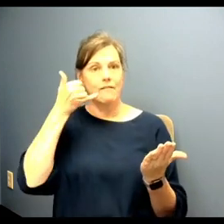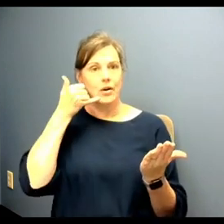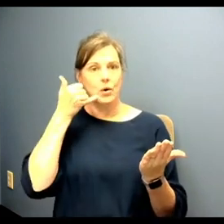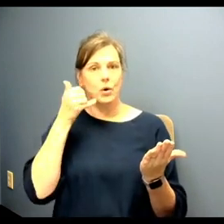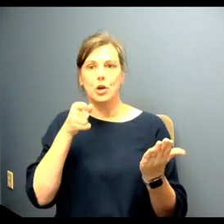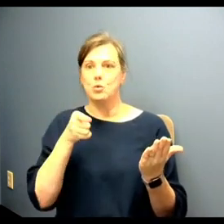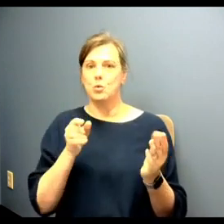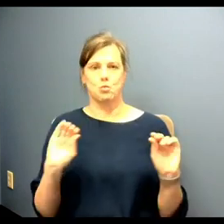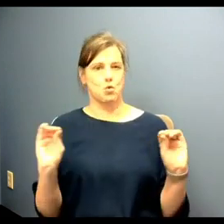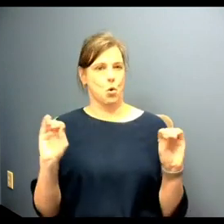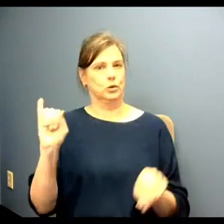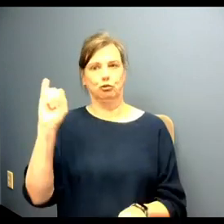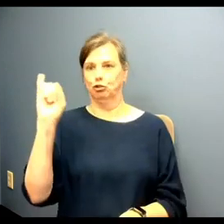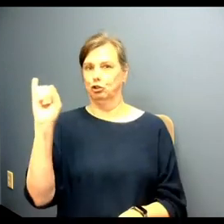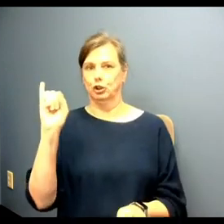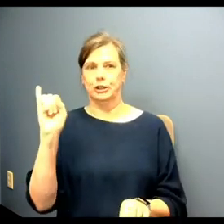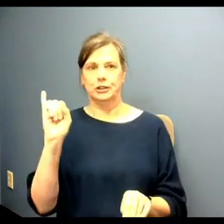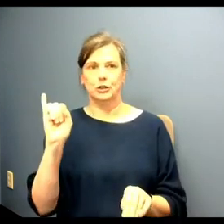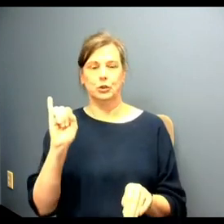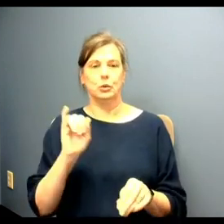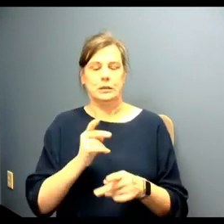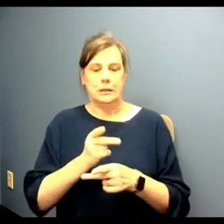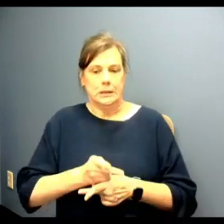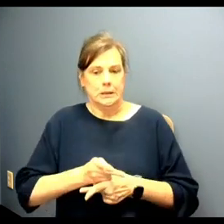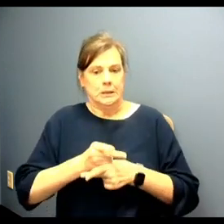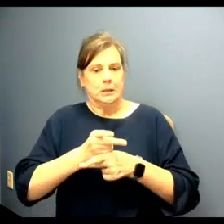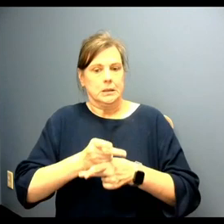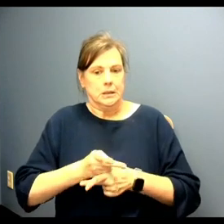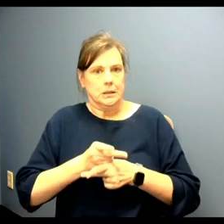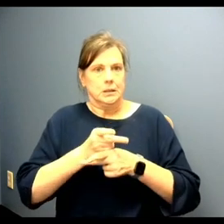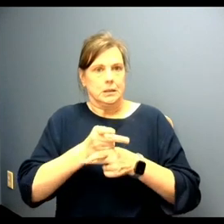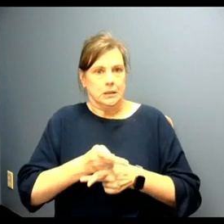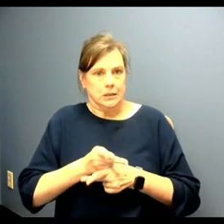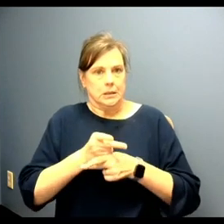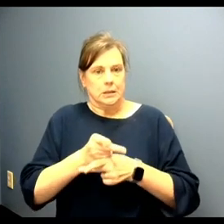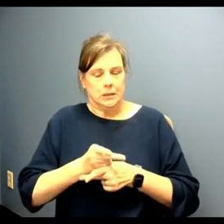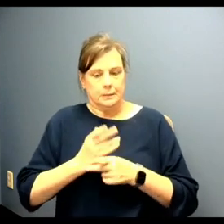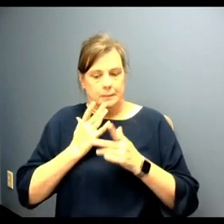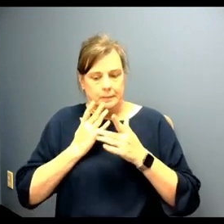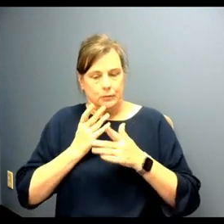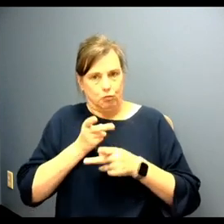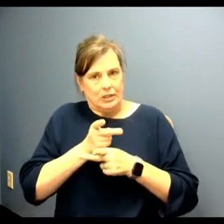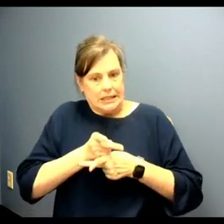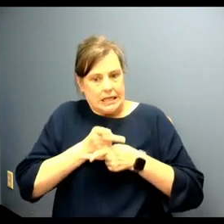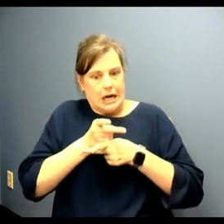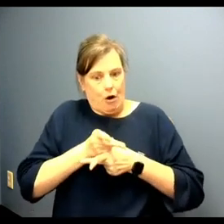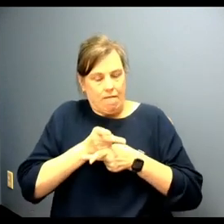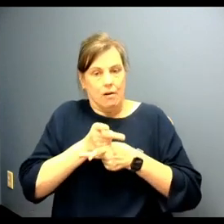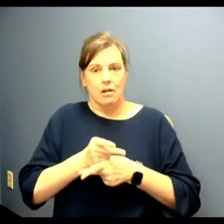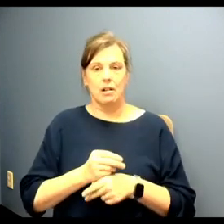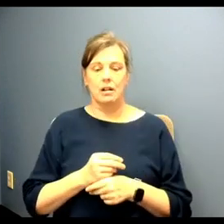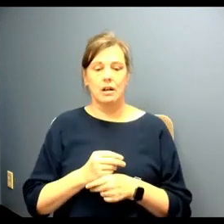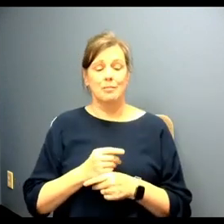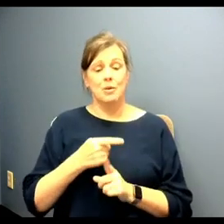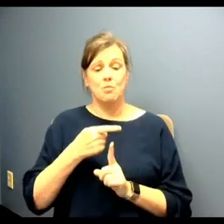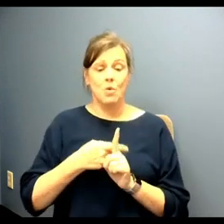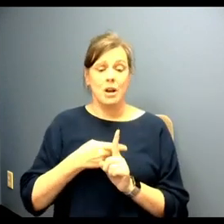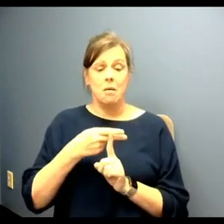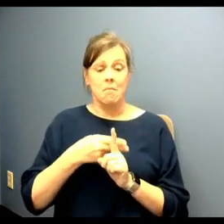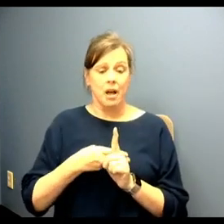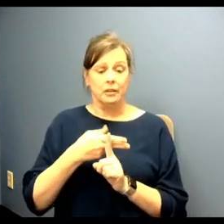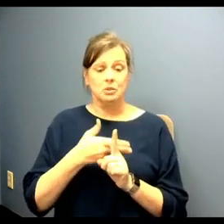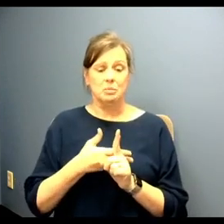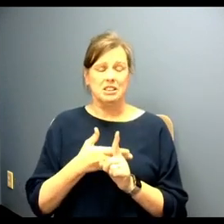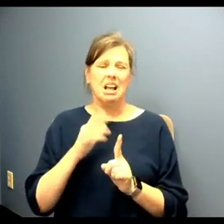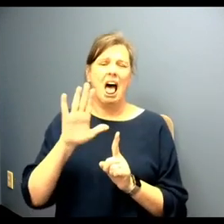no insurance, you have nothing on it. So if you break it, you have to repair it yourself. But after a few months, let's imagine that you